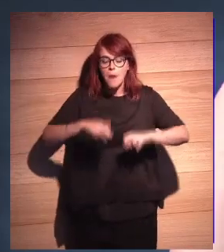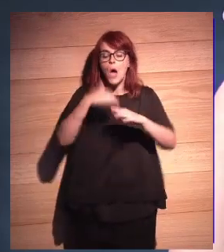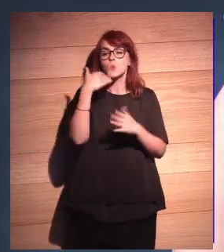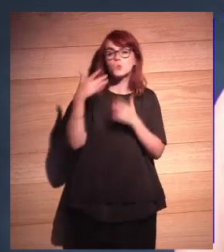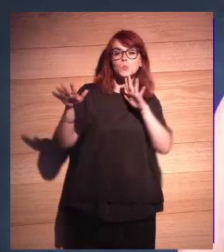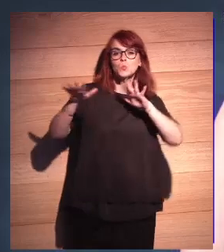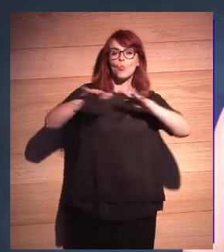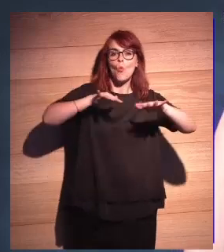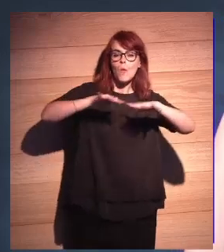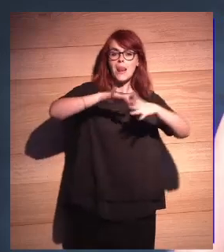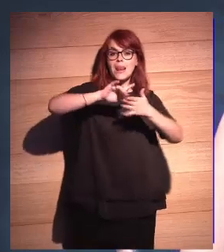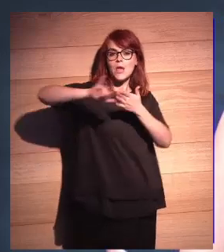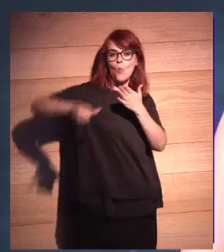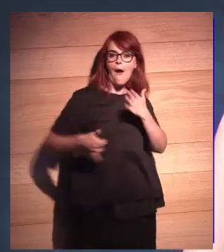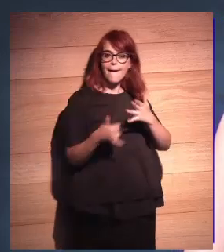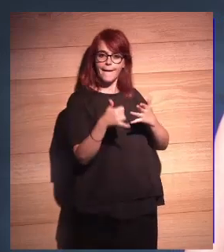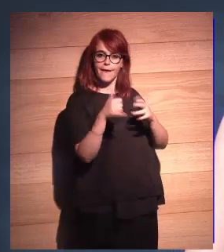where they